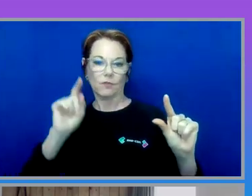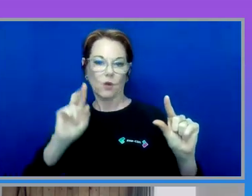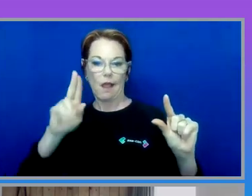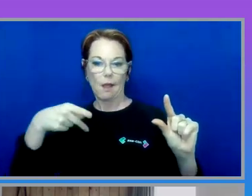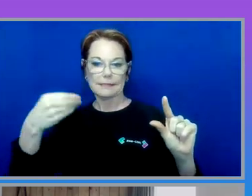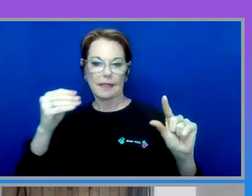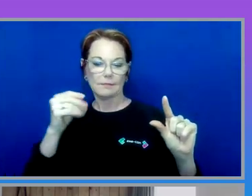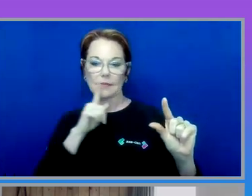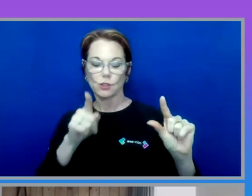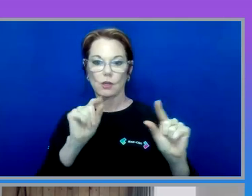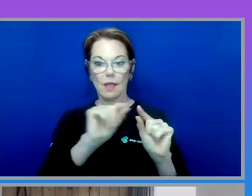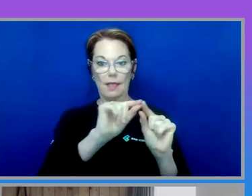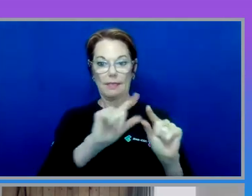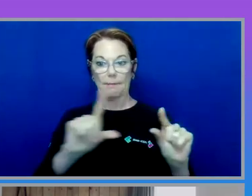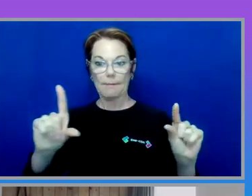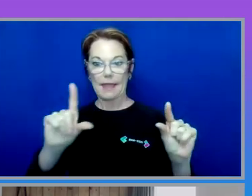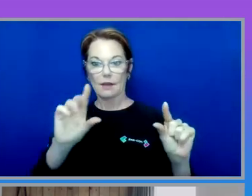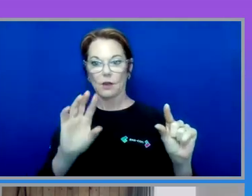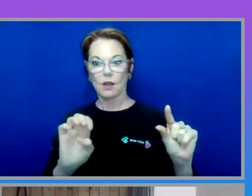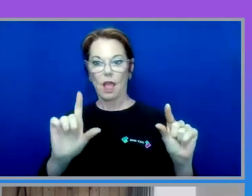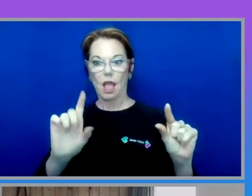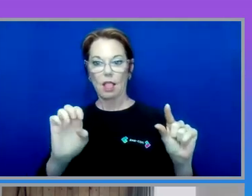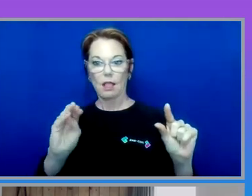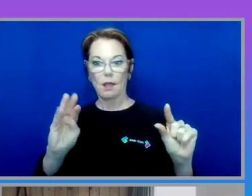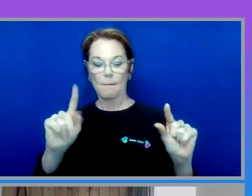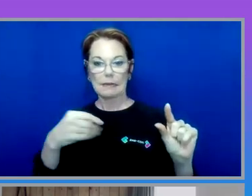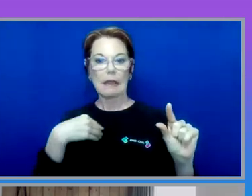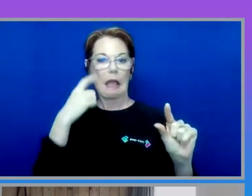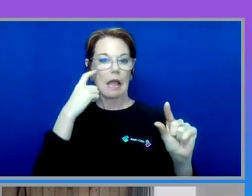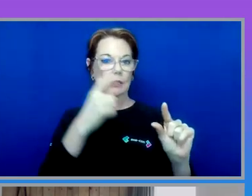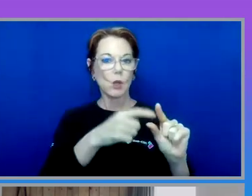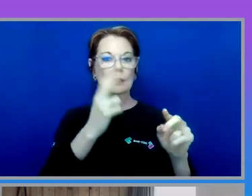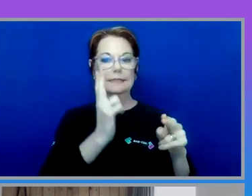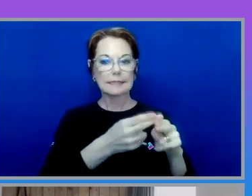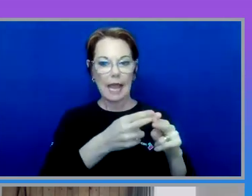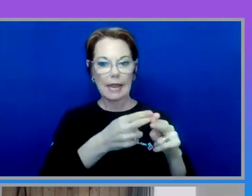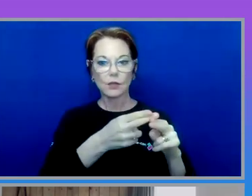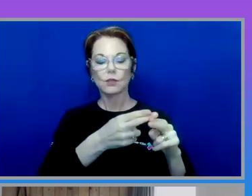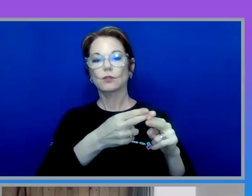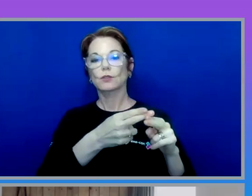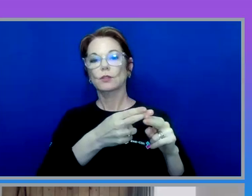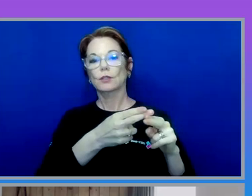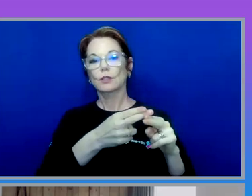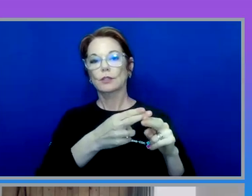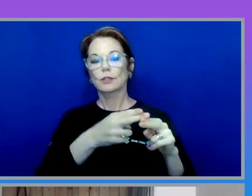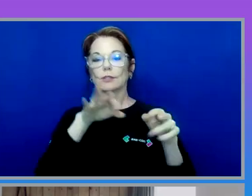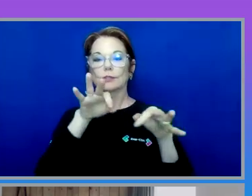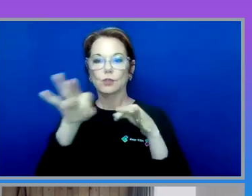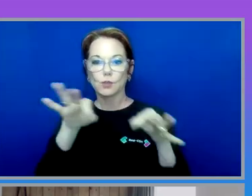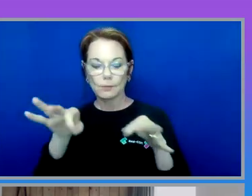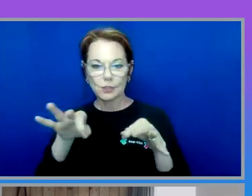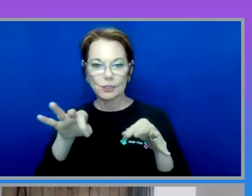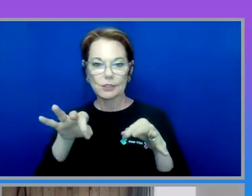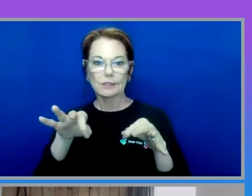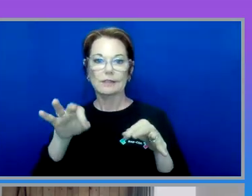the banner elements are placed as designed. The title and the description text come up first, and they're on the left, and there's